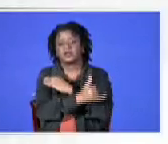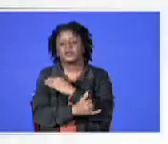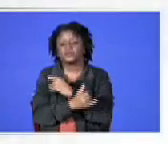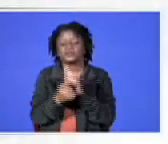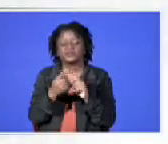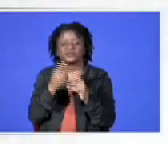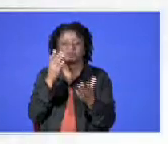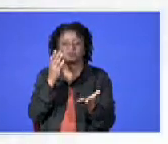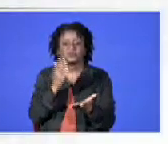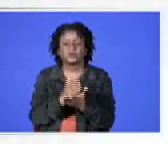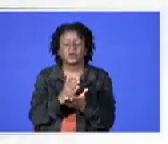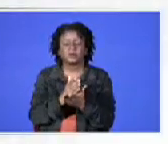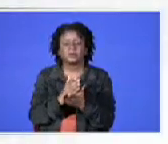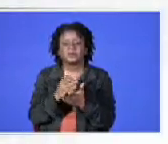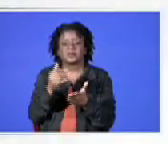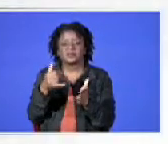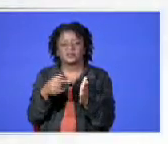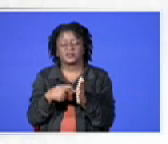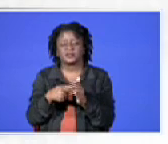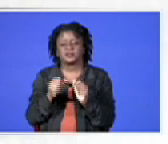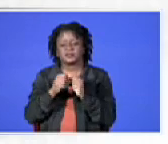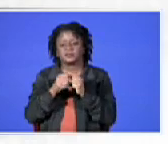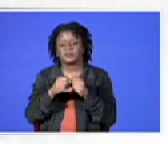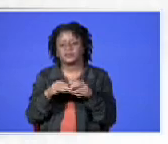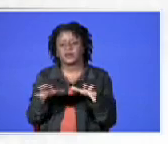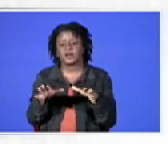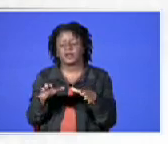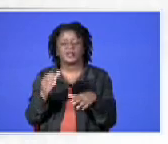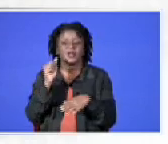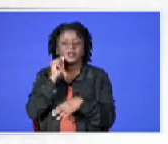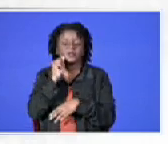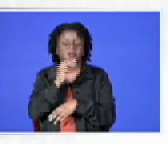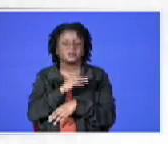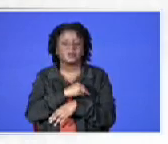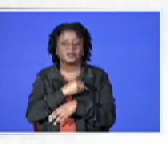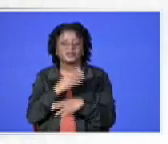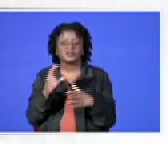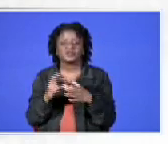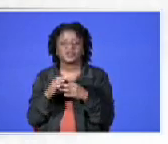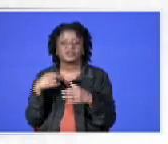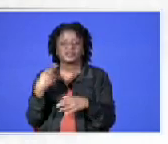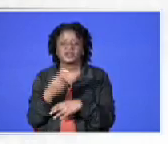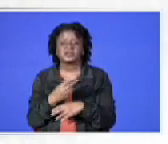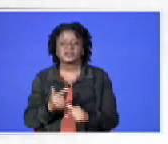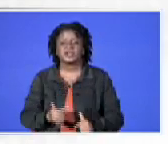us live from the House of Assembly with this report. Good evening, Altaviz.